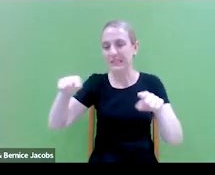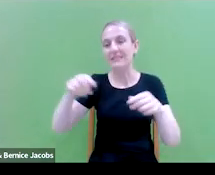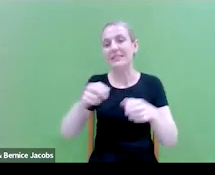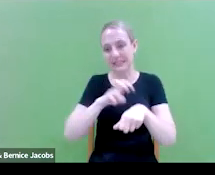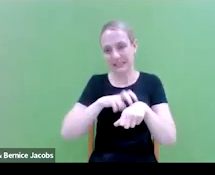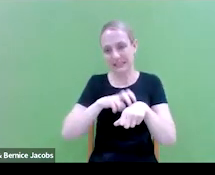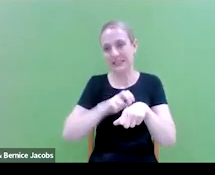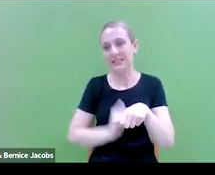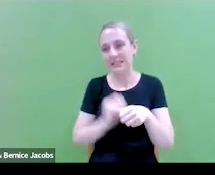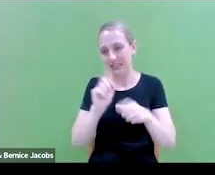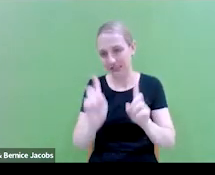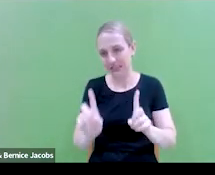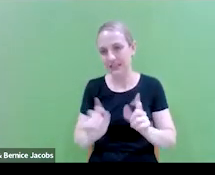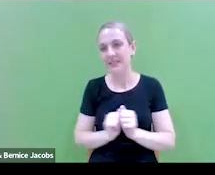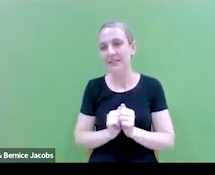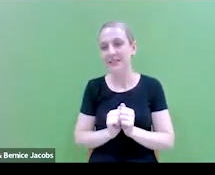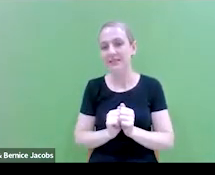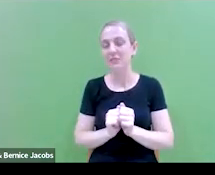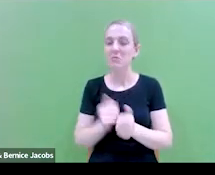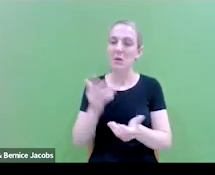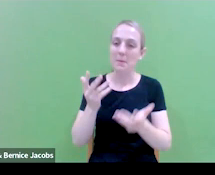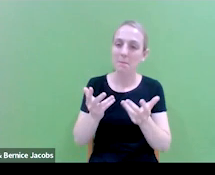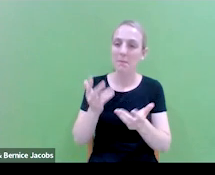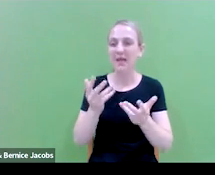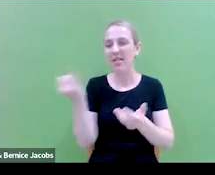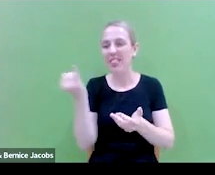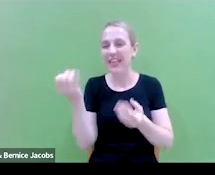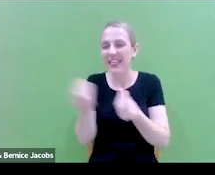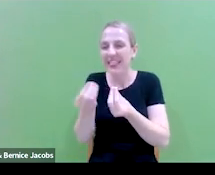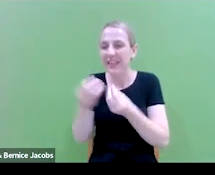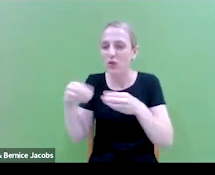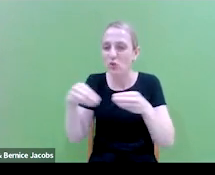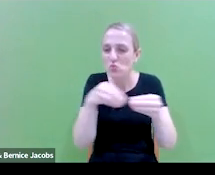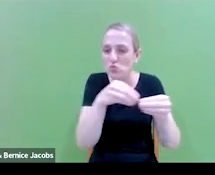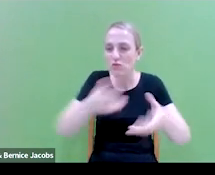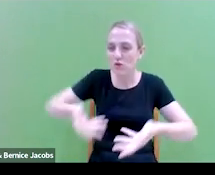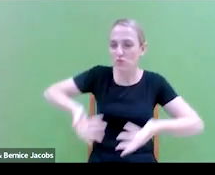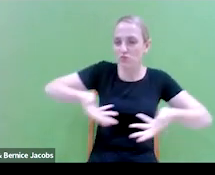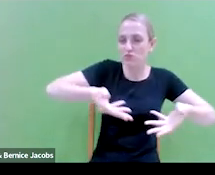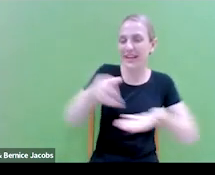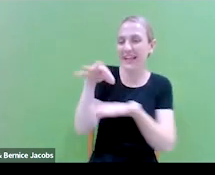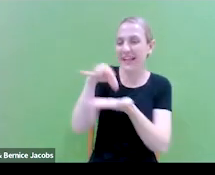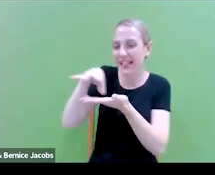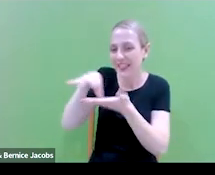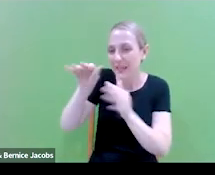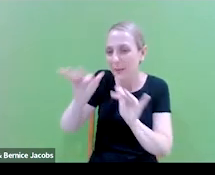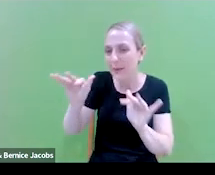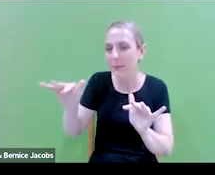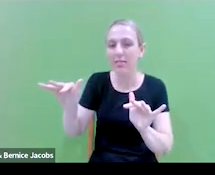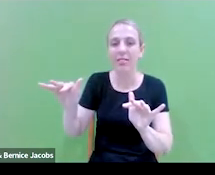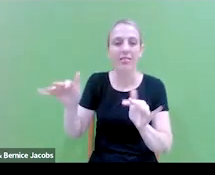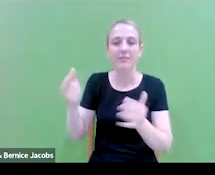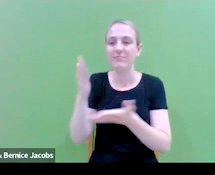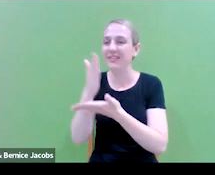the people who are potentially moving furniture. We've got some cleaning staff. We've got people with